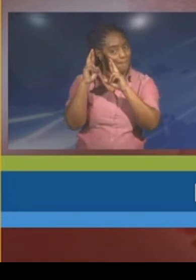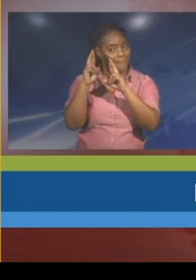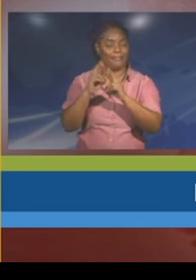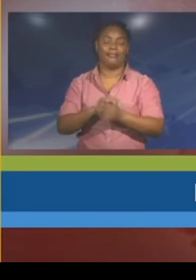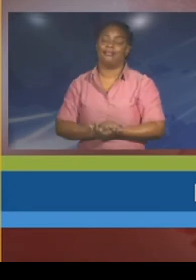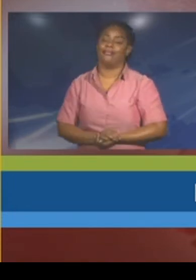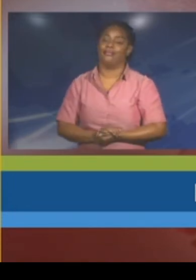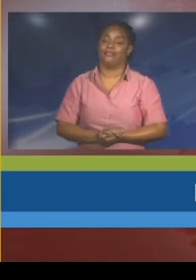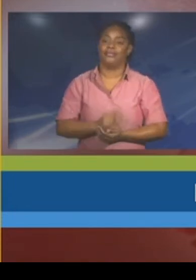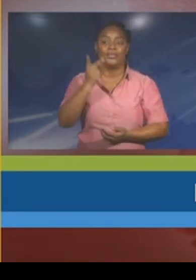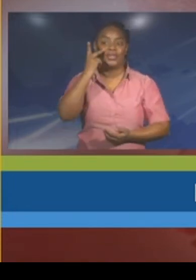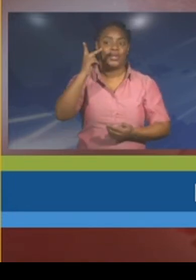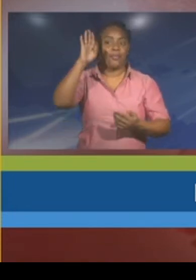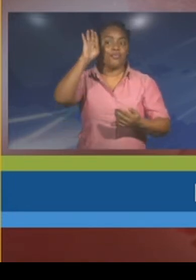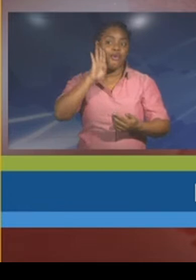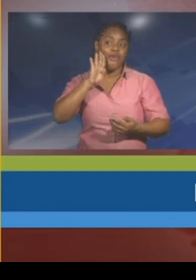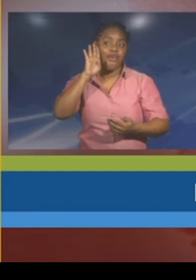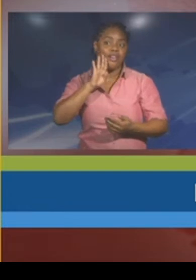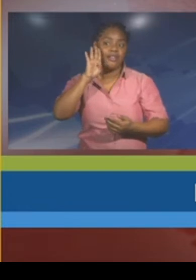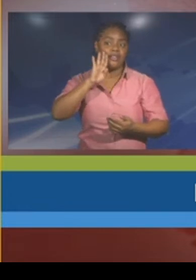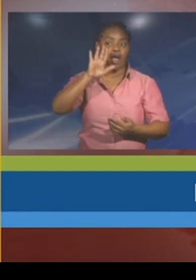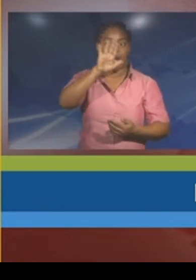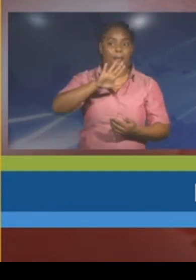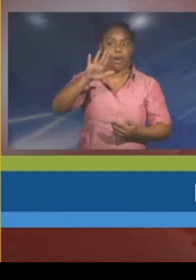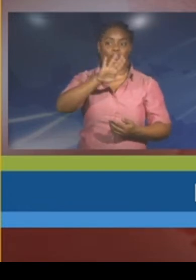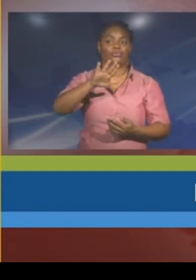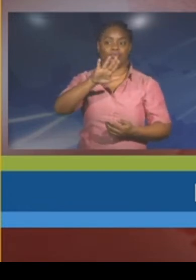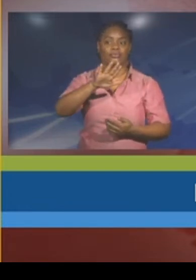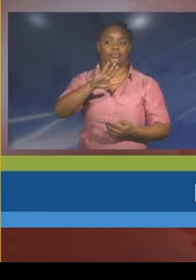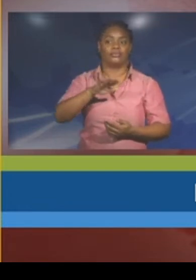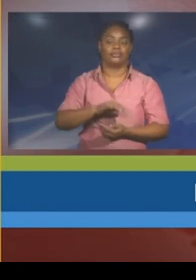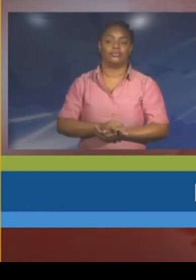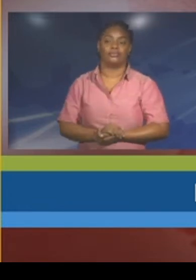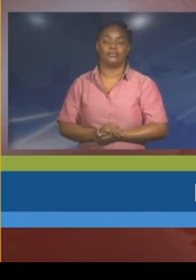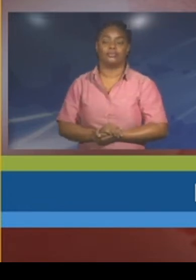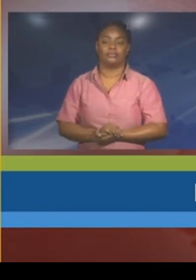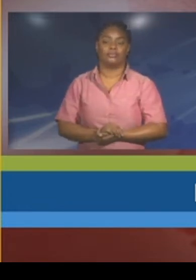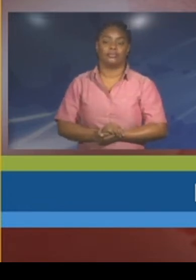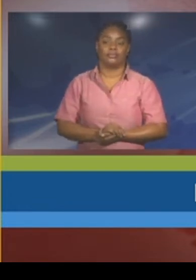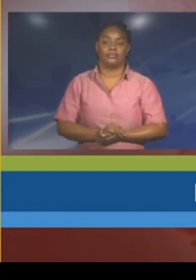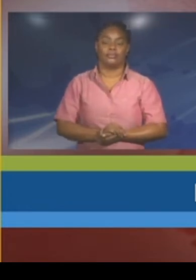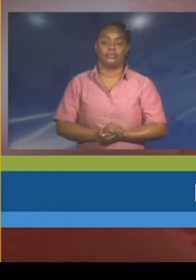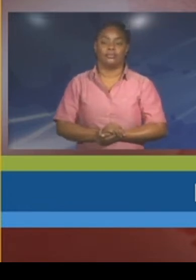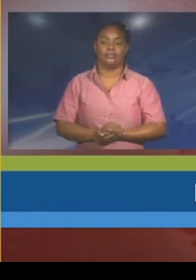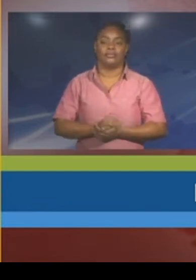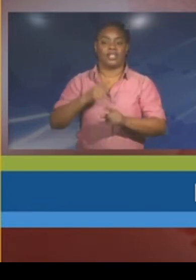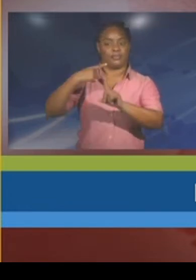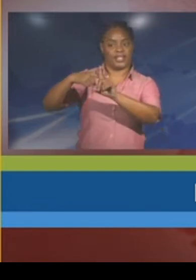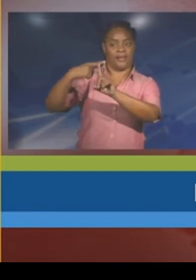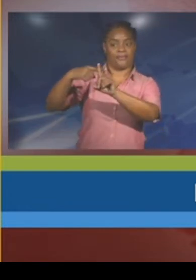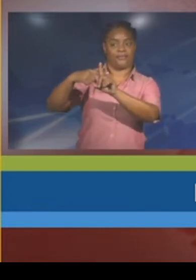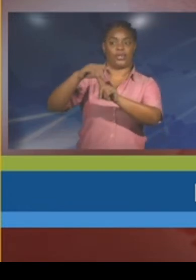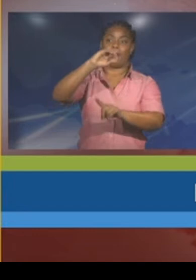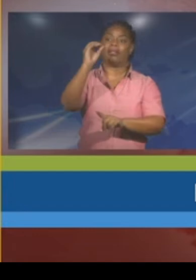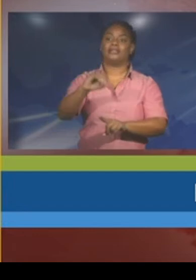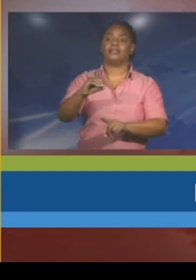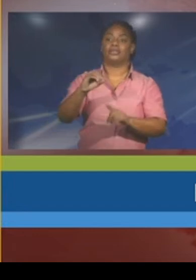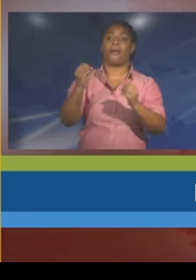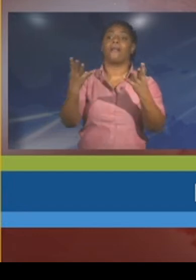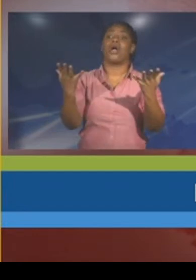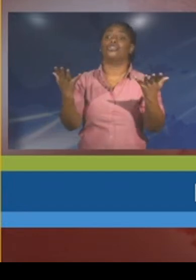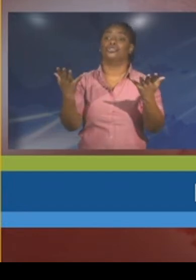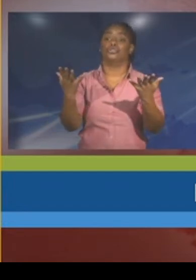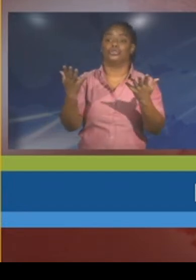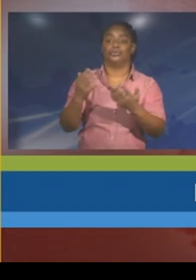section, we also see that there was a decreasing trend with regard to the positivity, the percentage of the tests